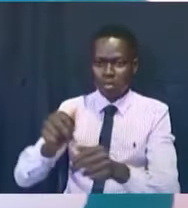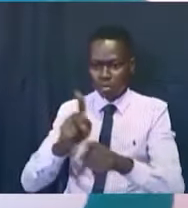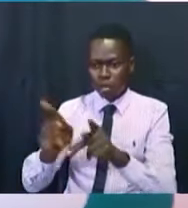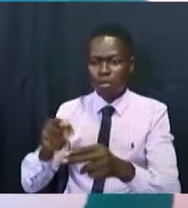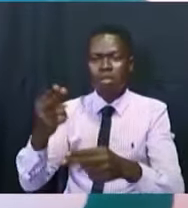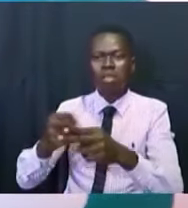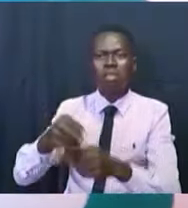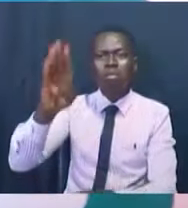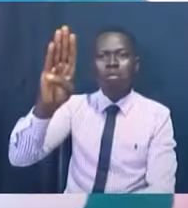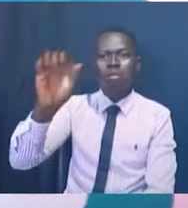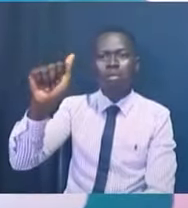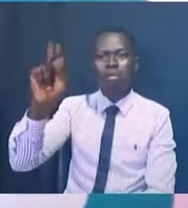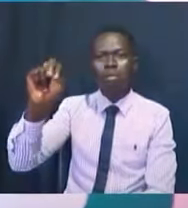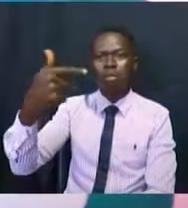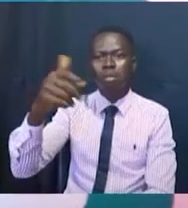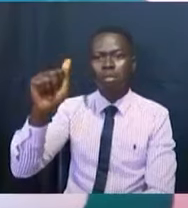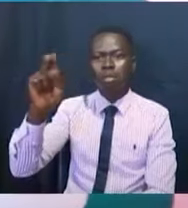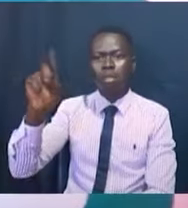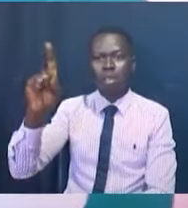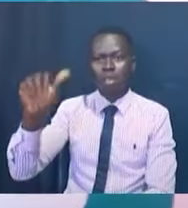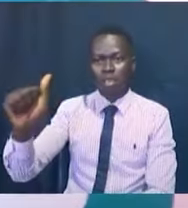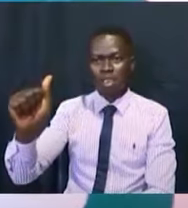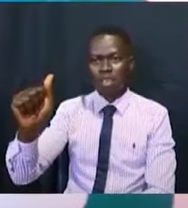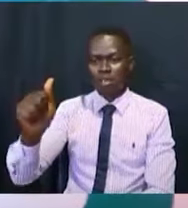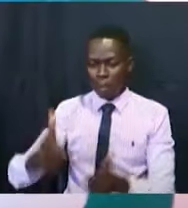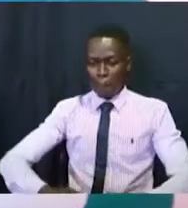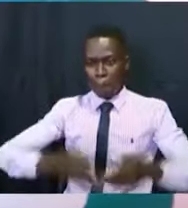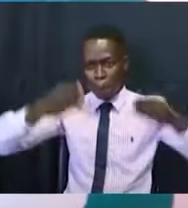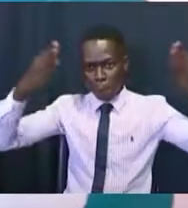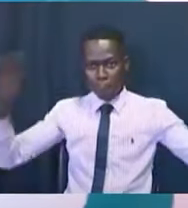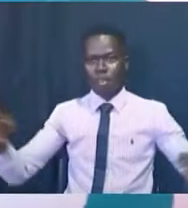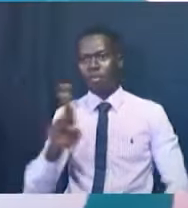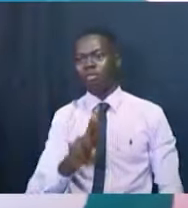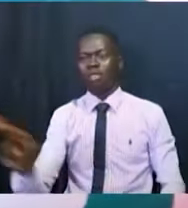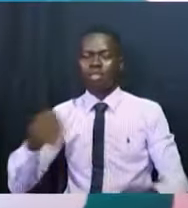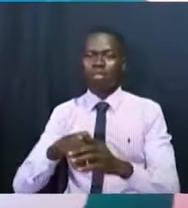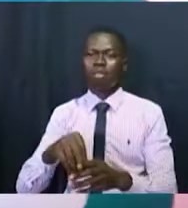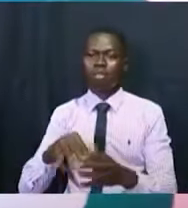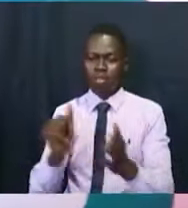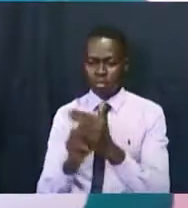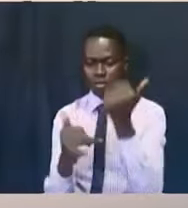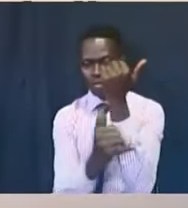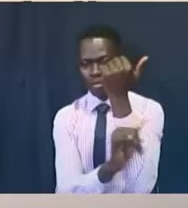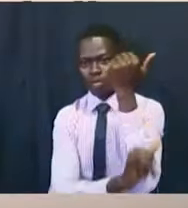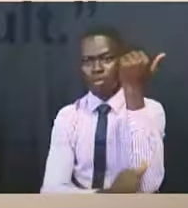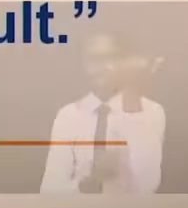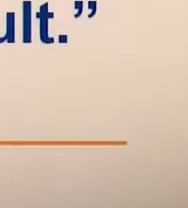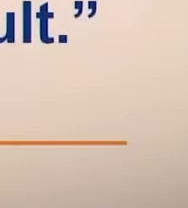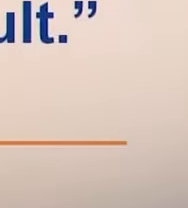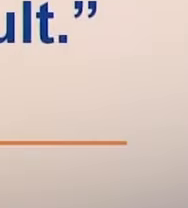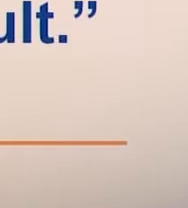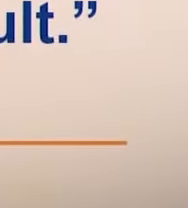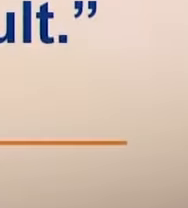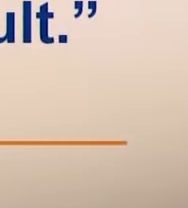The Baganda is the largest ethnic group in Uganda. And this is what the bishop said. If you can project it, I want us to read